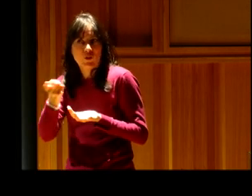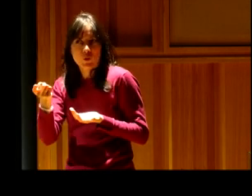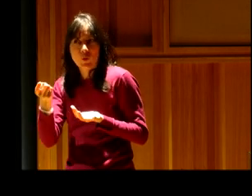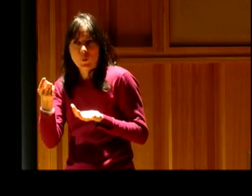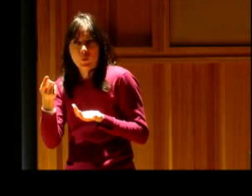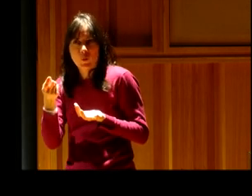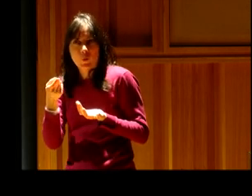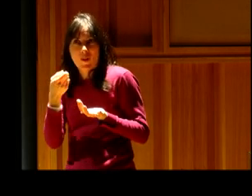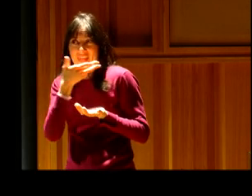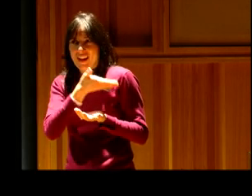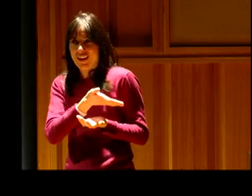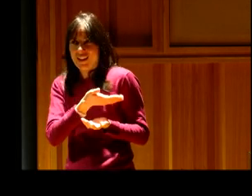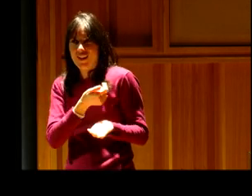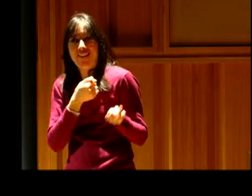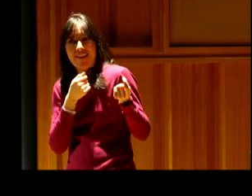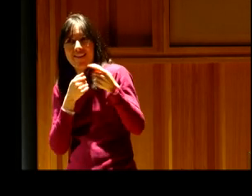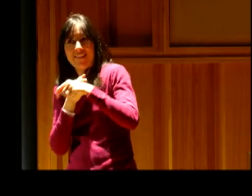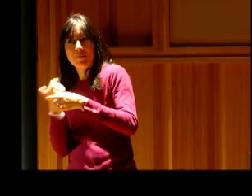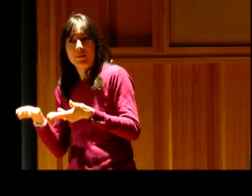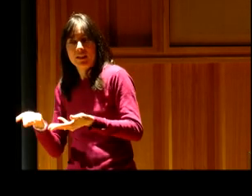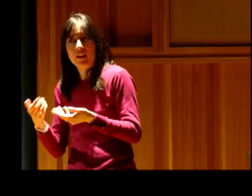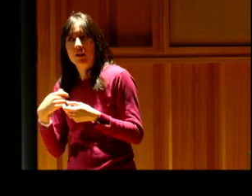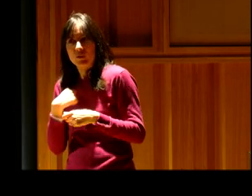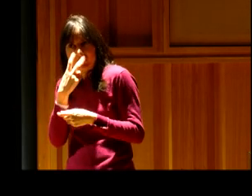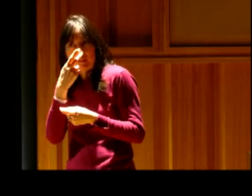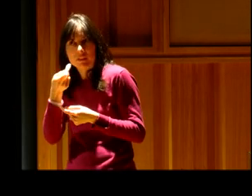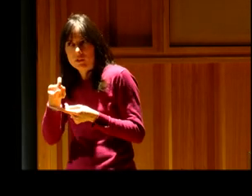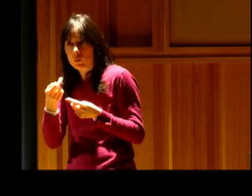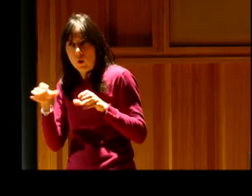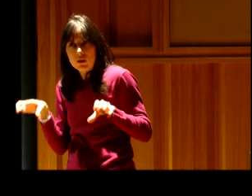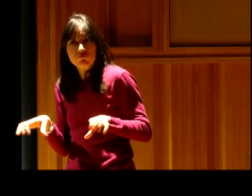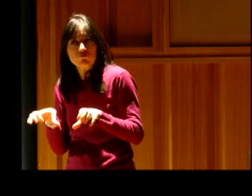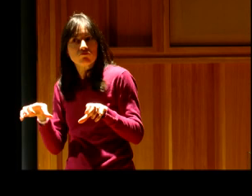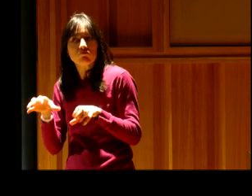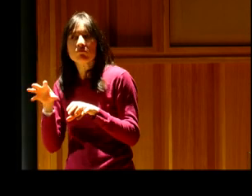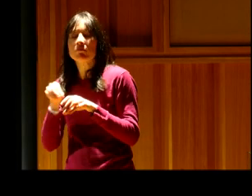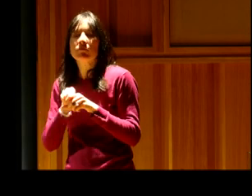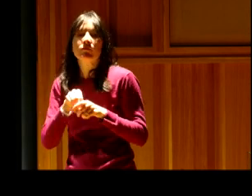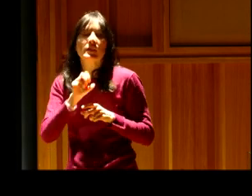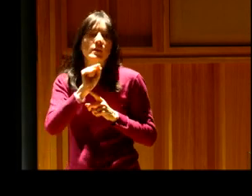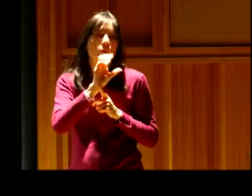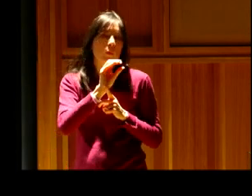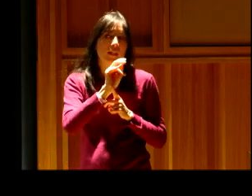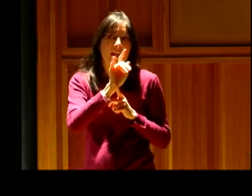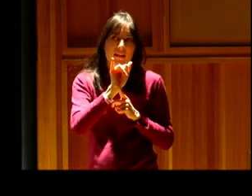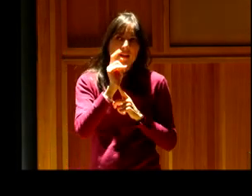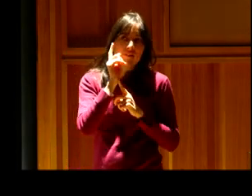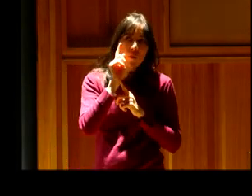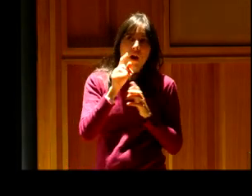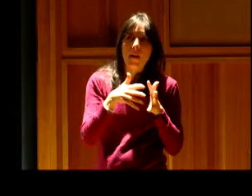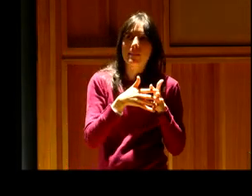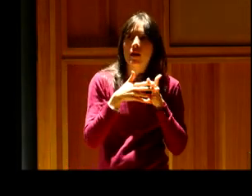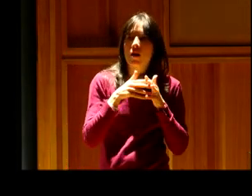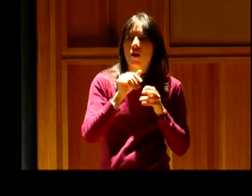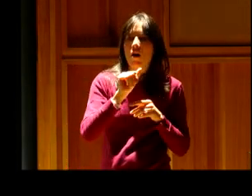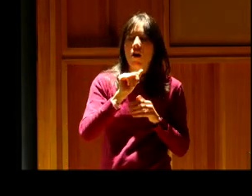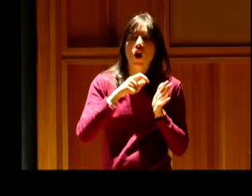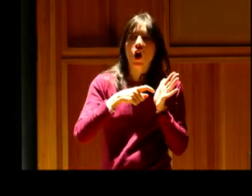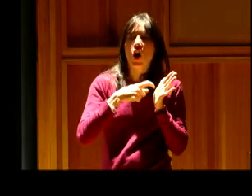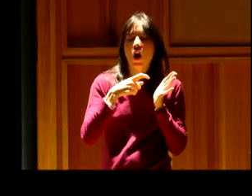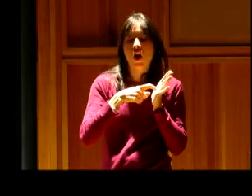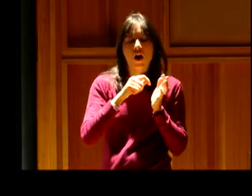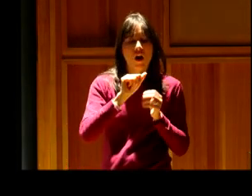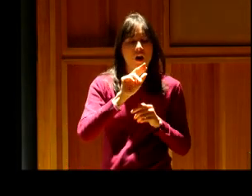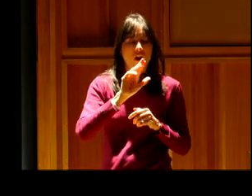today. We see it in various mobilizations. The Society for American Archaeology created a new